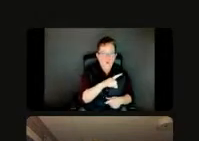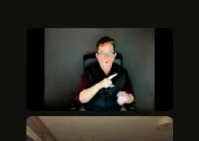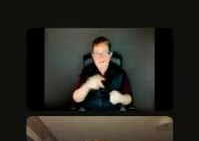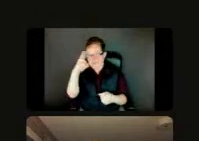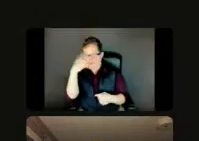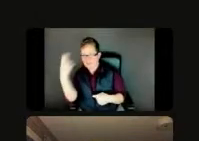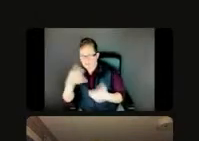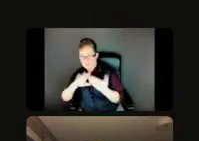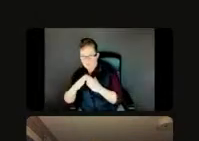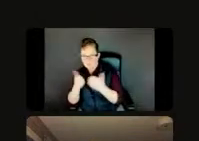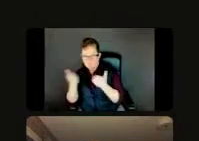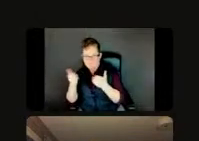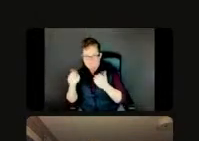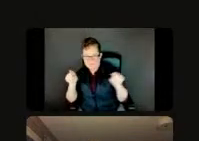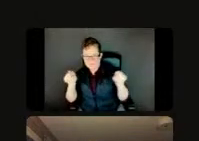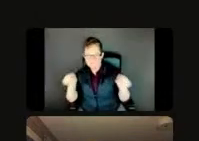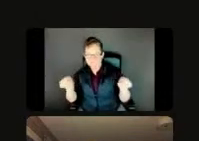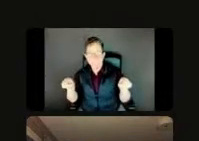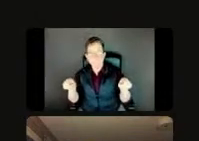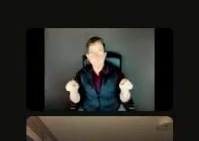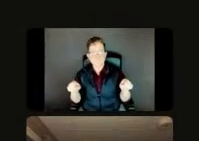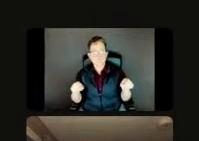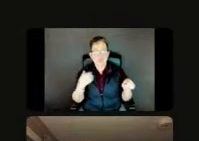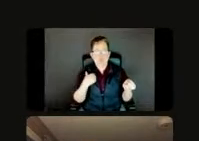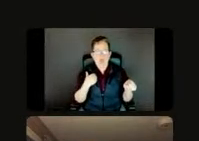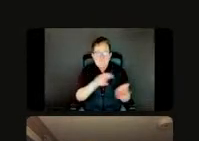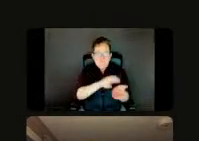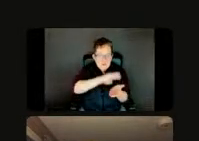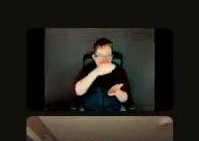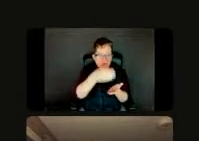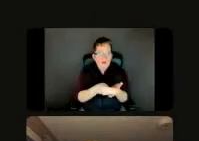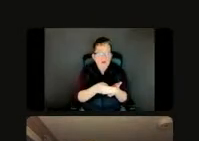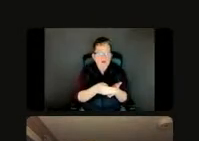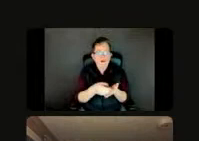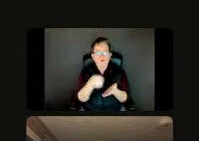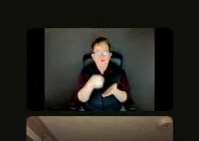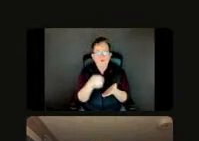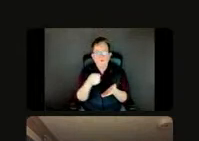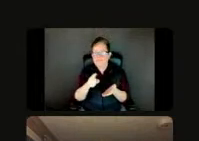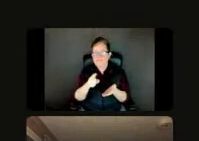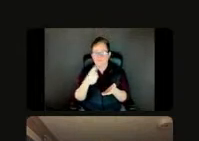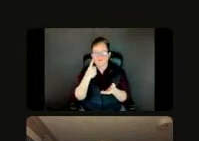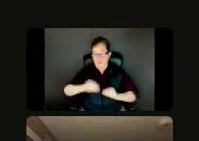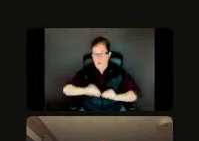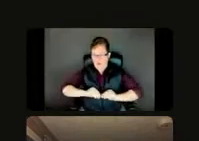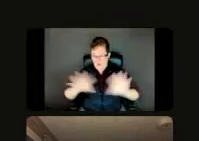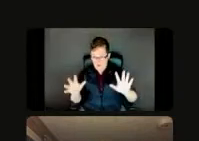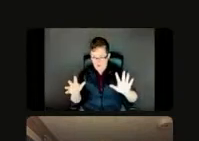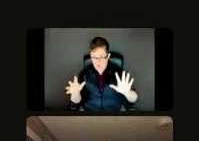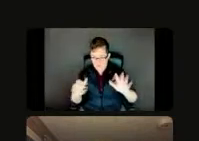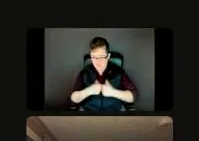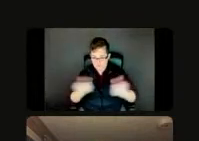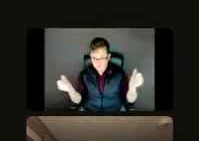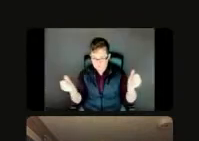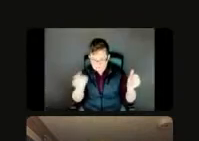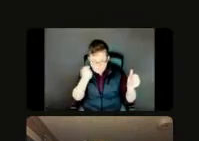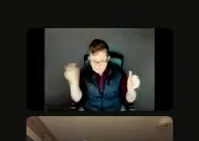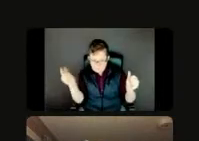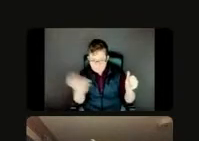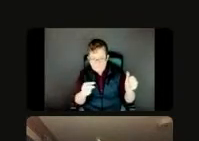then there's a small amount here. And this is just for full clarity, full transparency for those ARPA